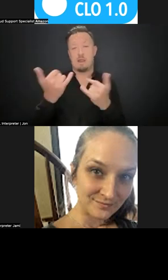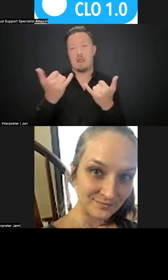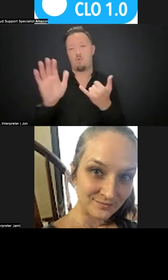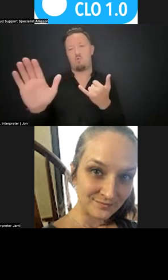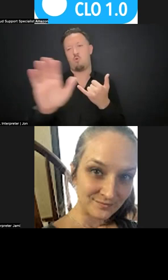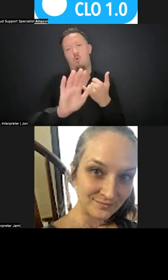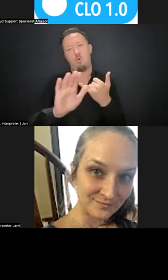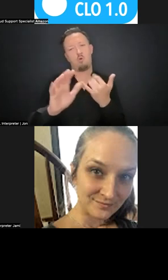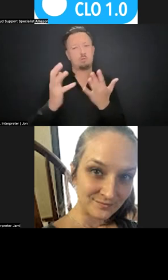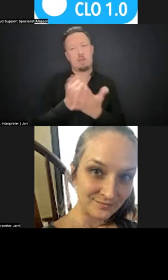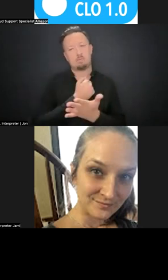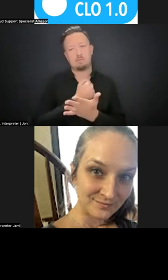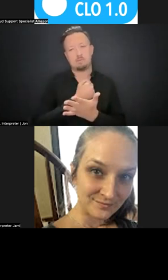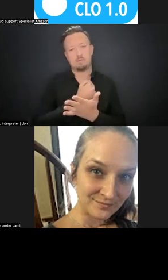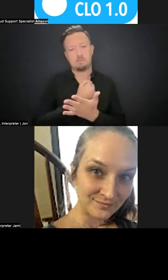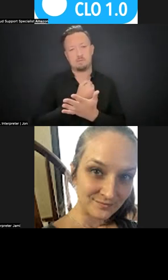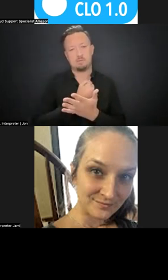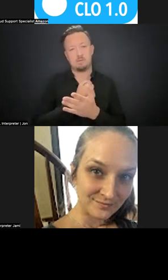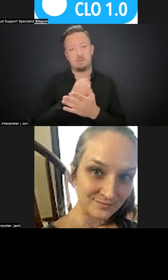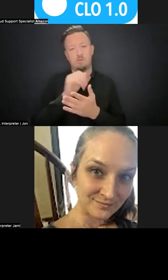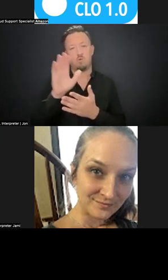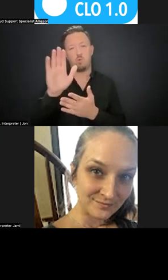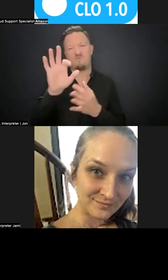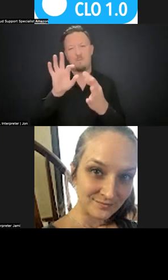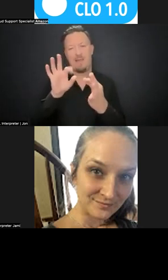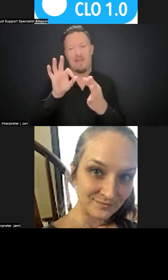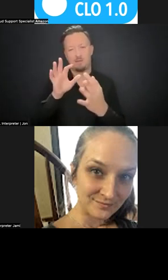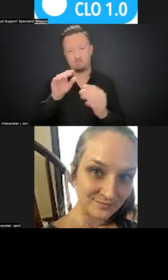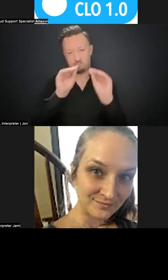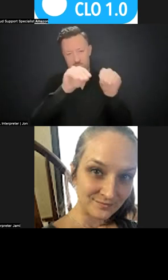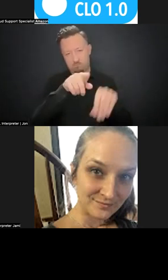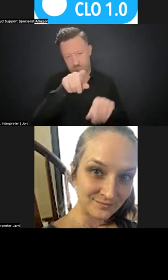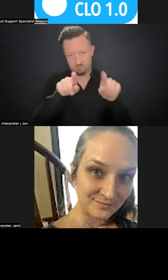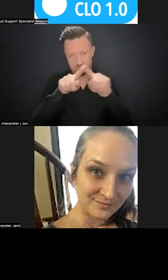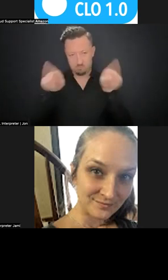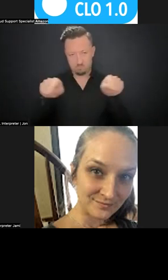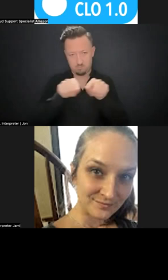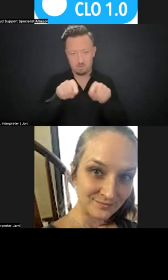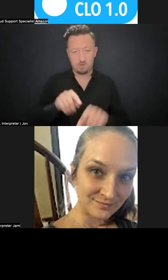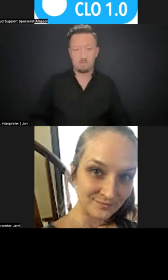chance to give us your feedback now.